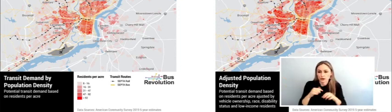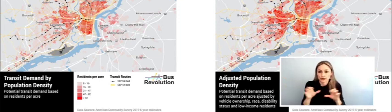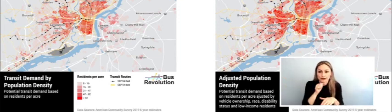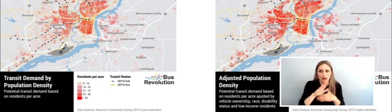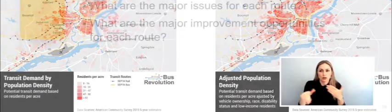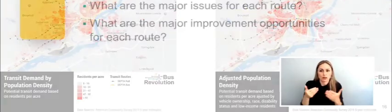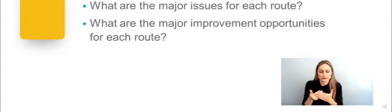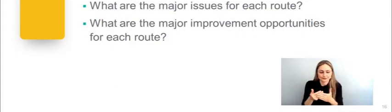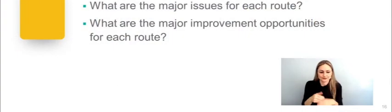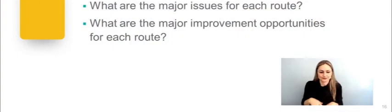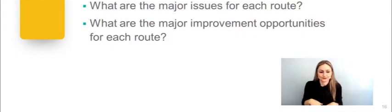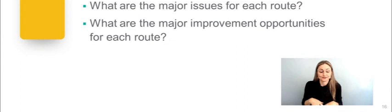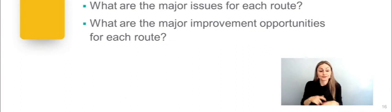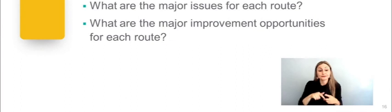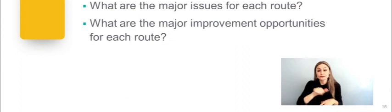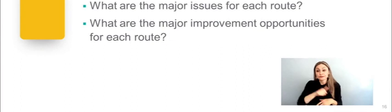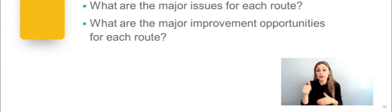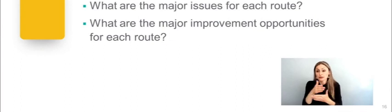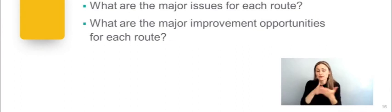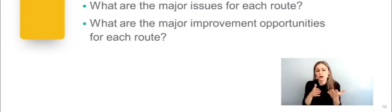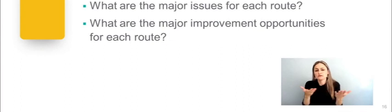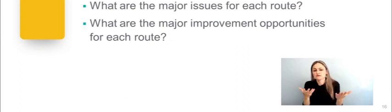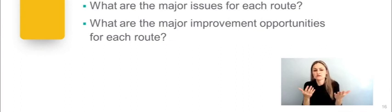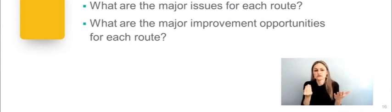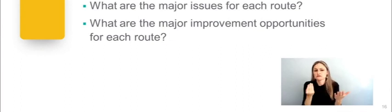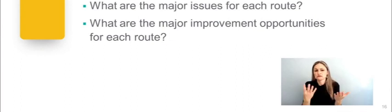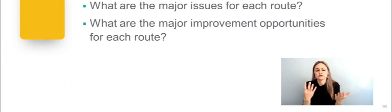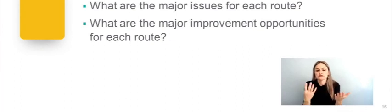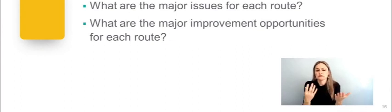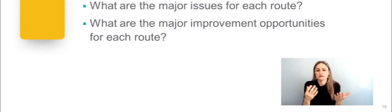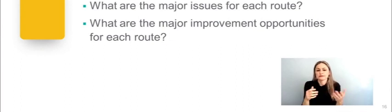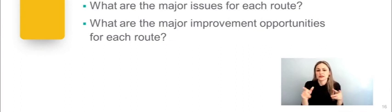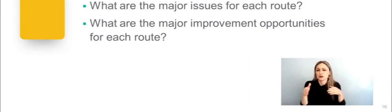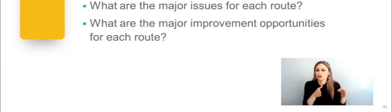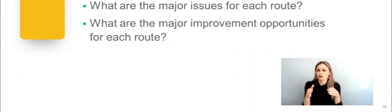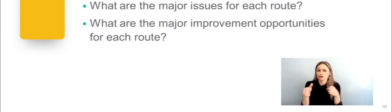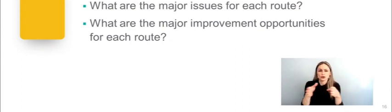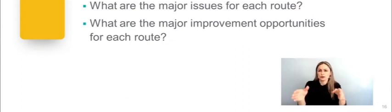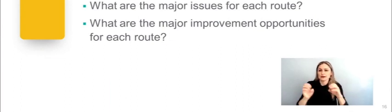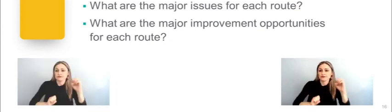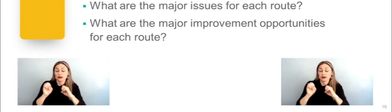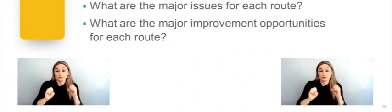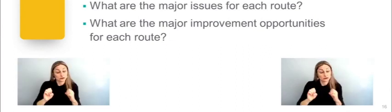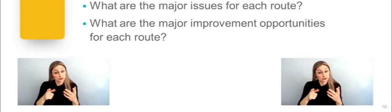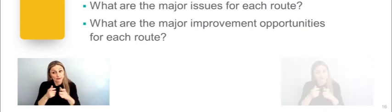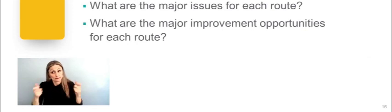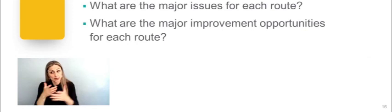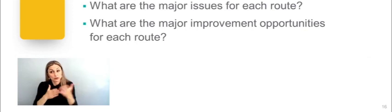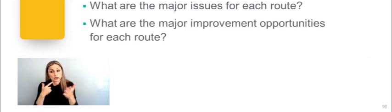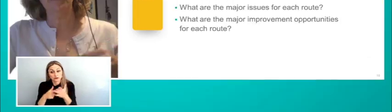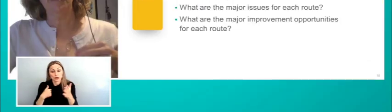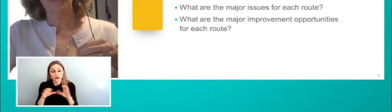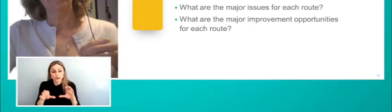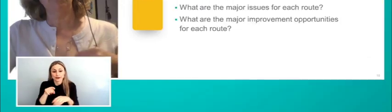So the other piece that I want to just give you a little bit of insights into is the route evaluation because again this is a big part of what we're doing this year in